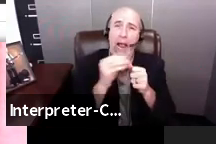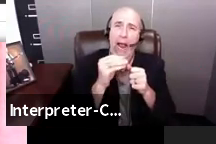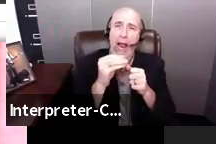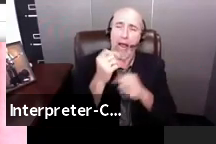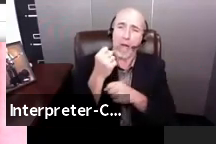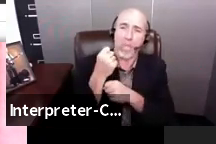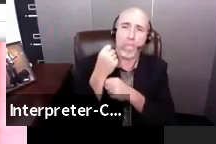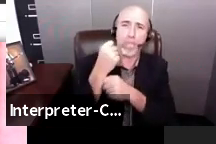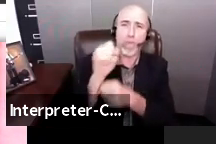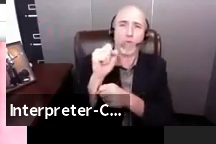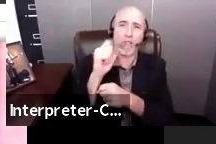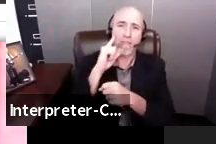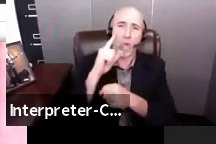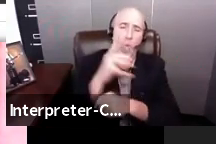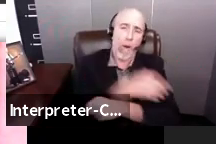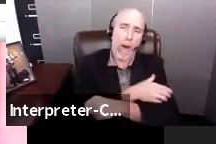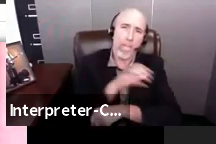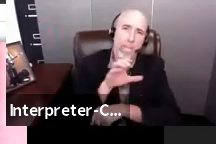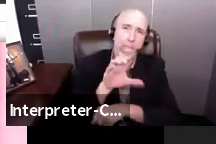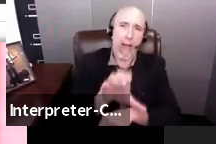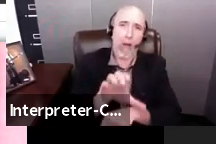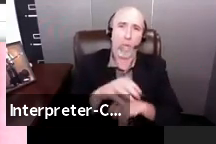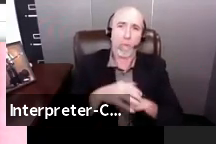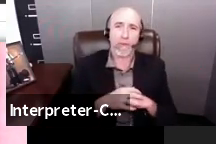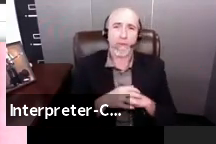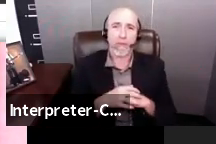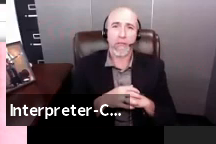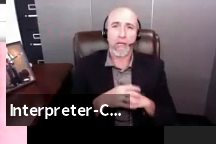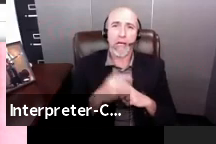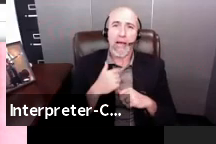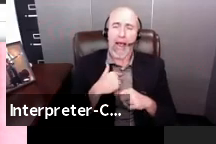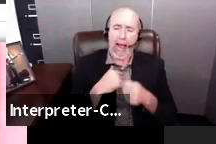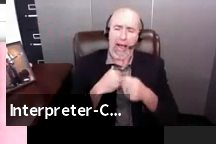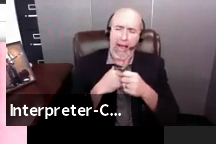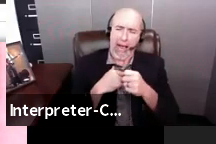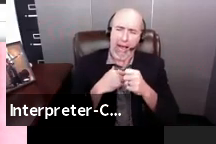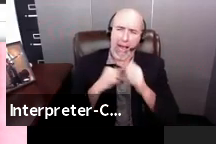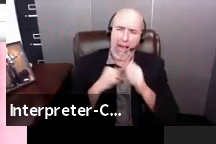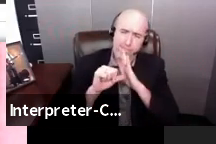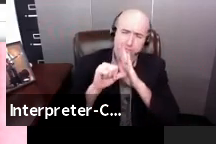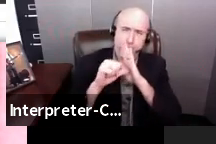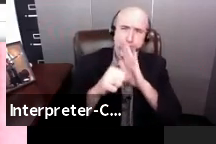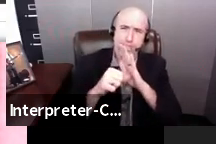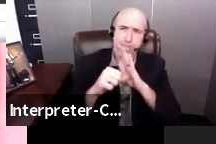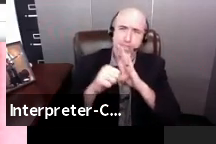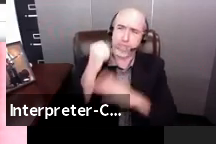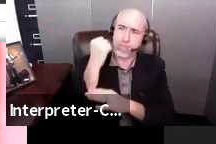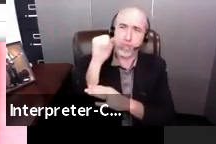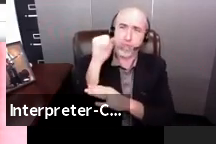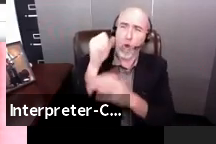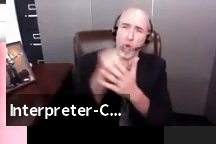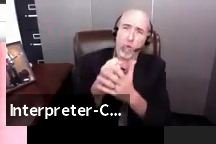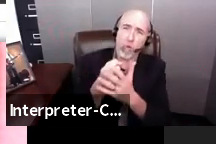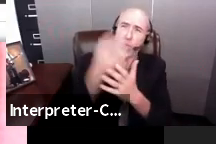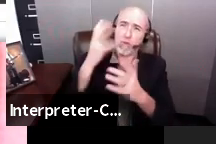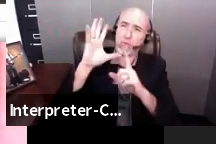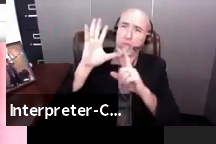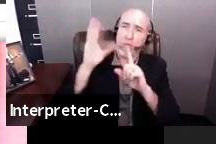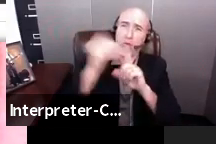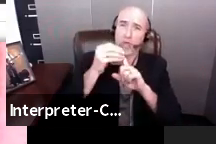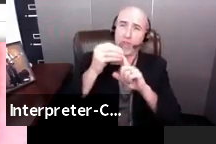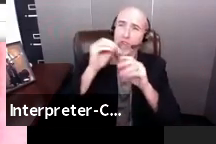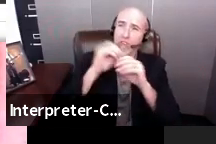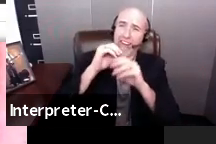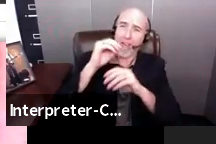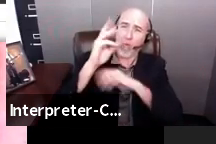empowerment. I adamantly protest the richest culture in the history of the world,